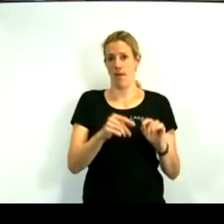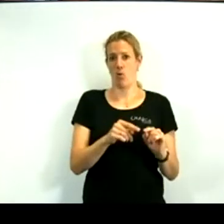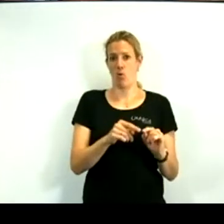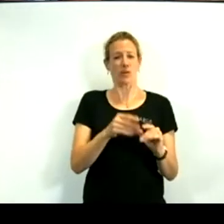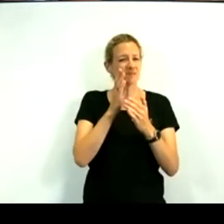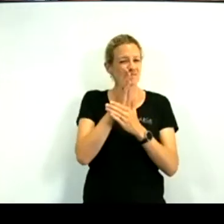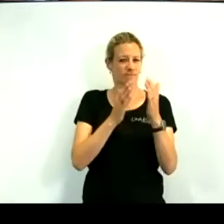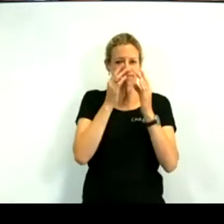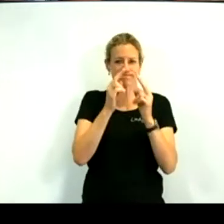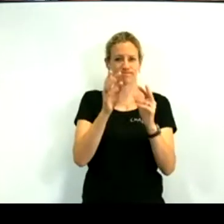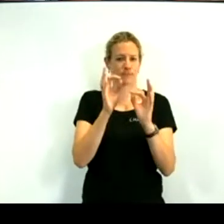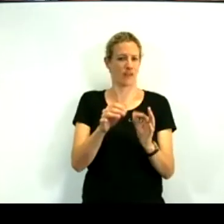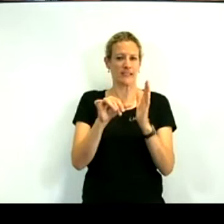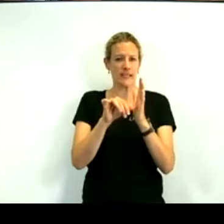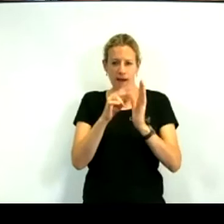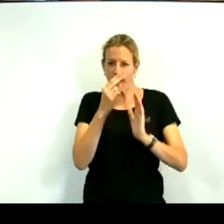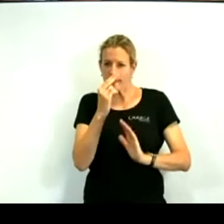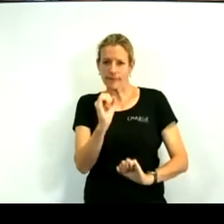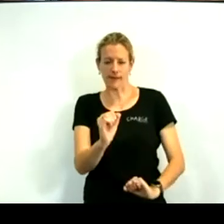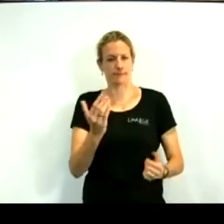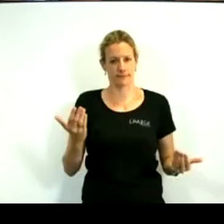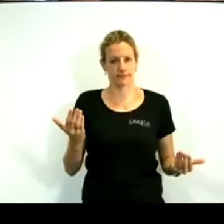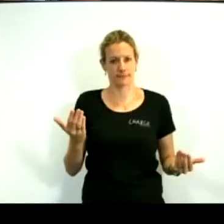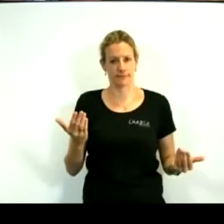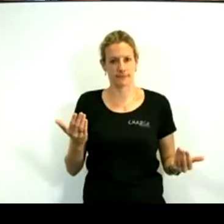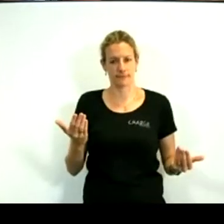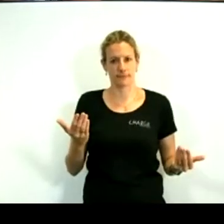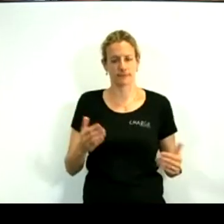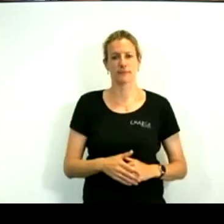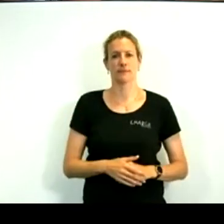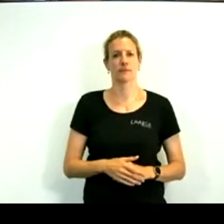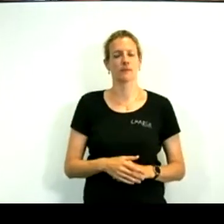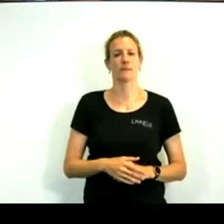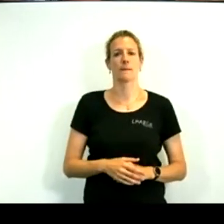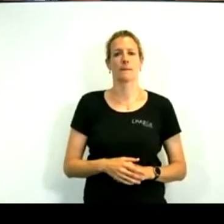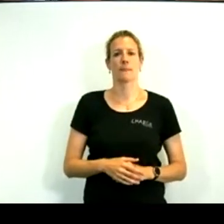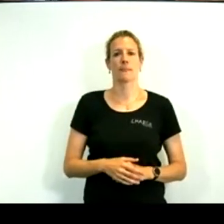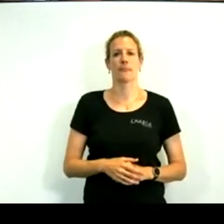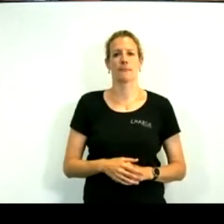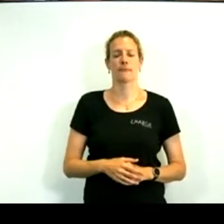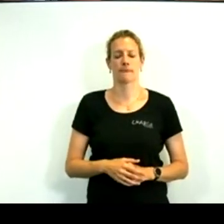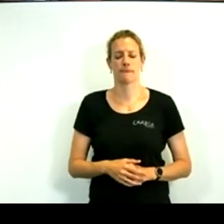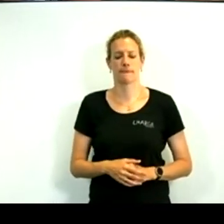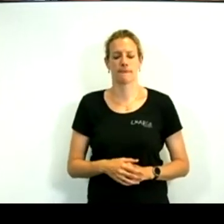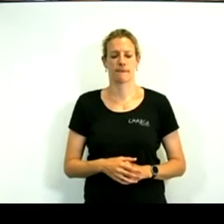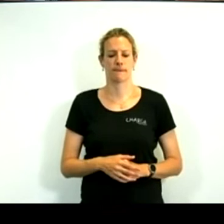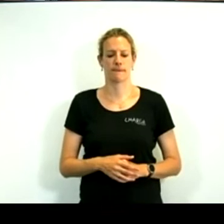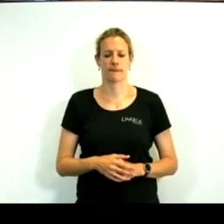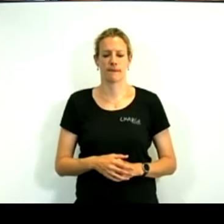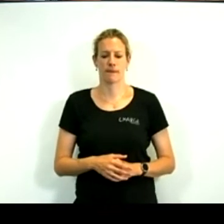left, the coloboma has missed the macula. So that eye, in theory, would have